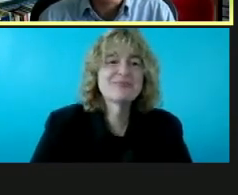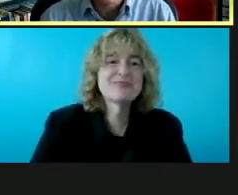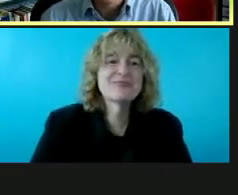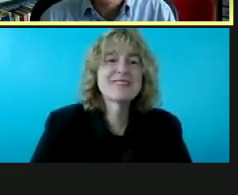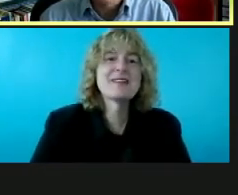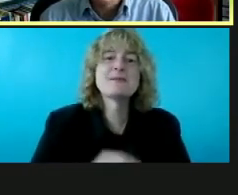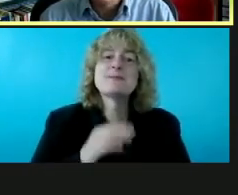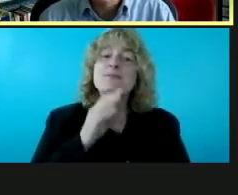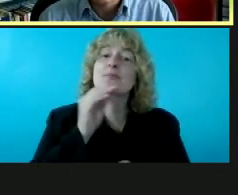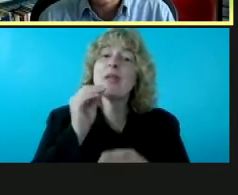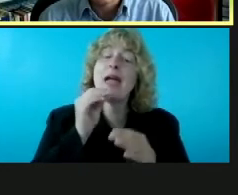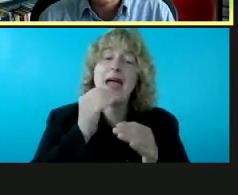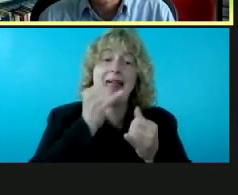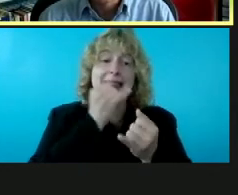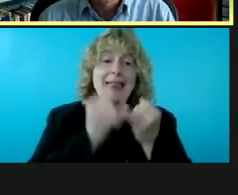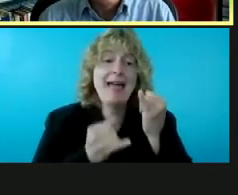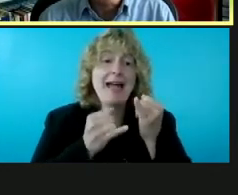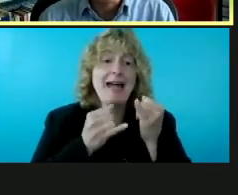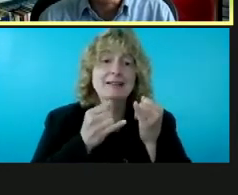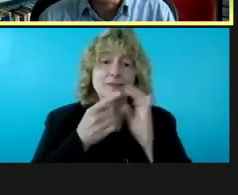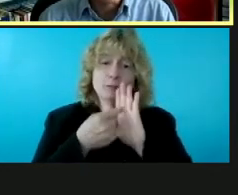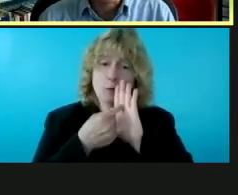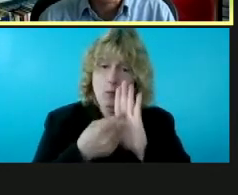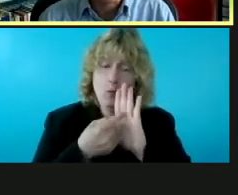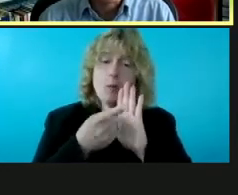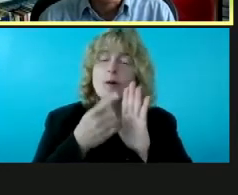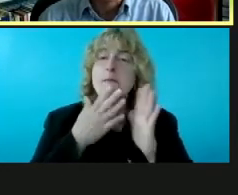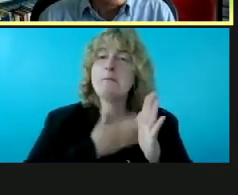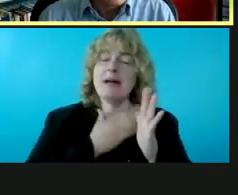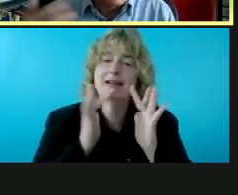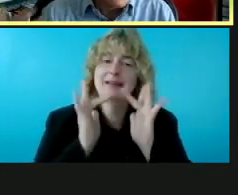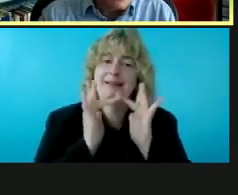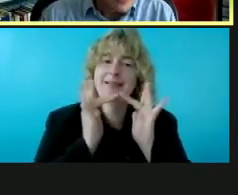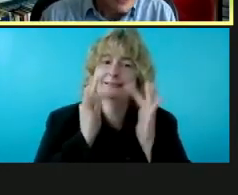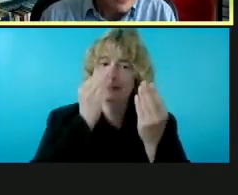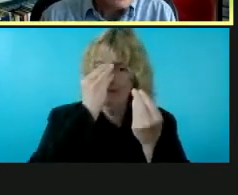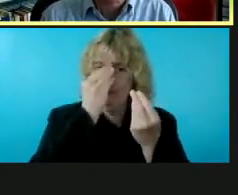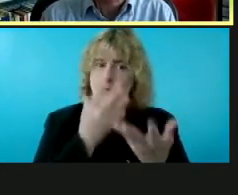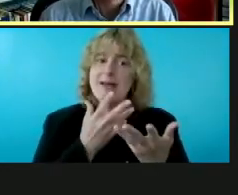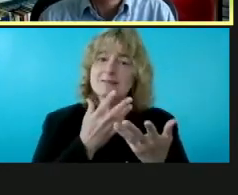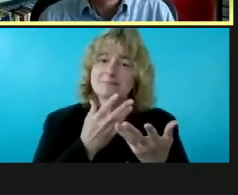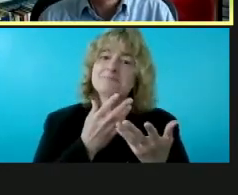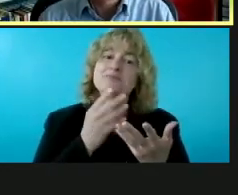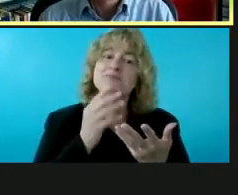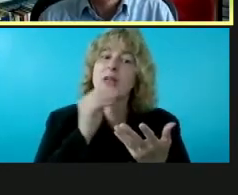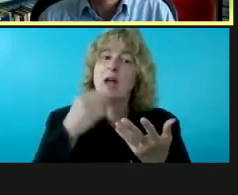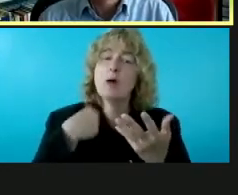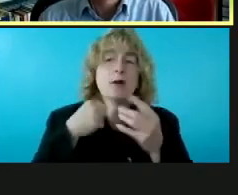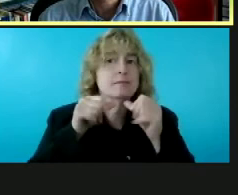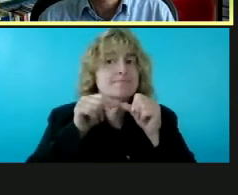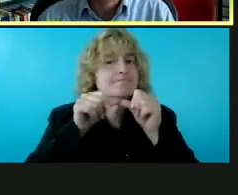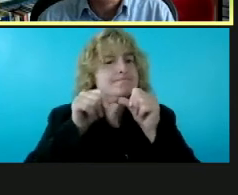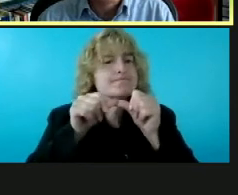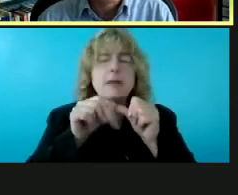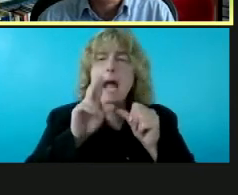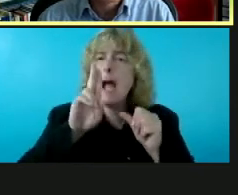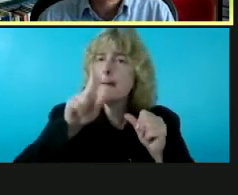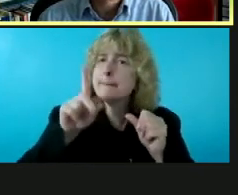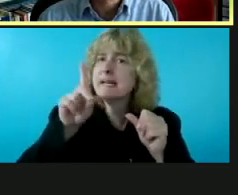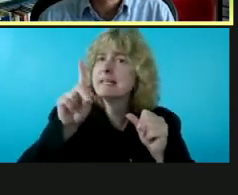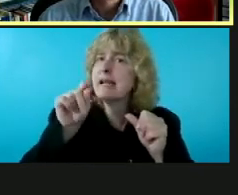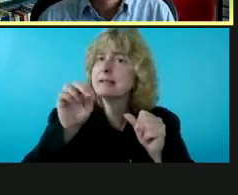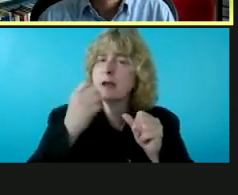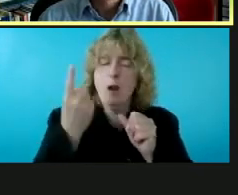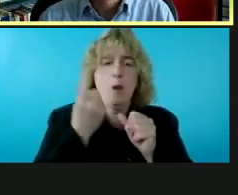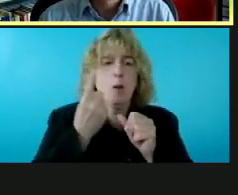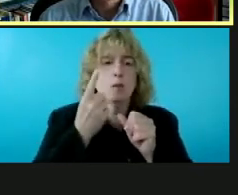my contact information if there's any follow-up or questions. And we're constantly updating this information because we know that the